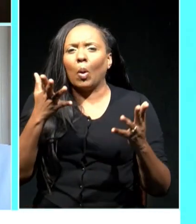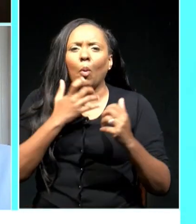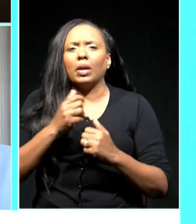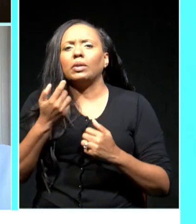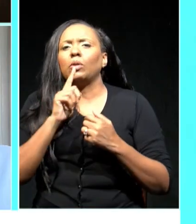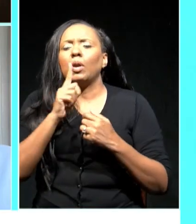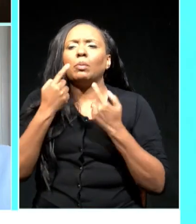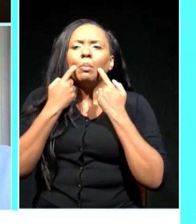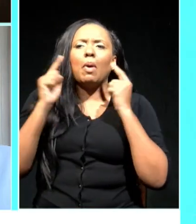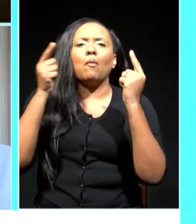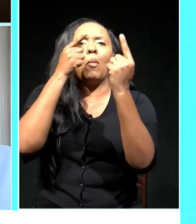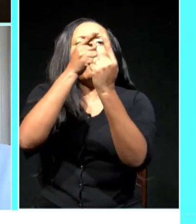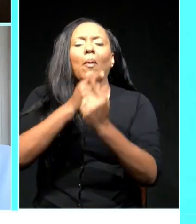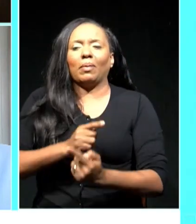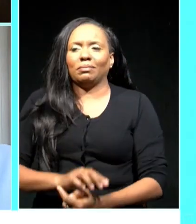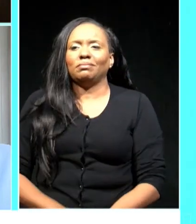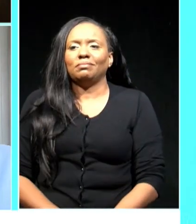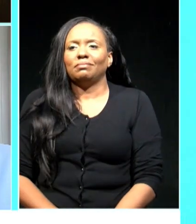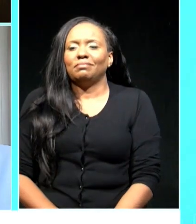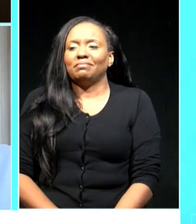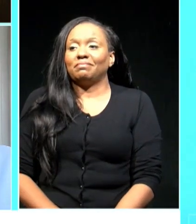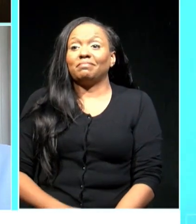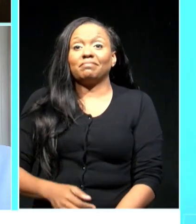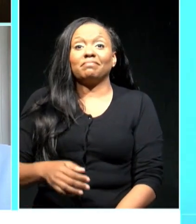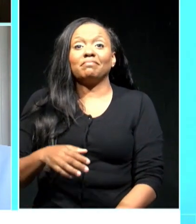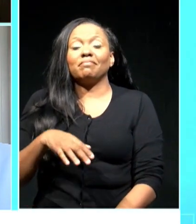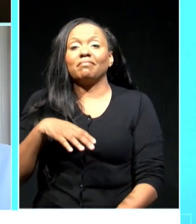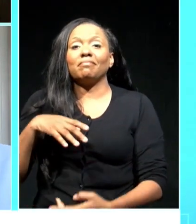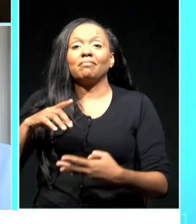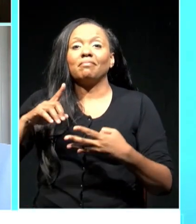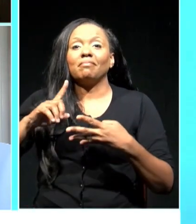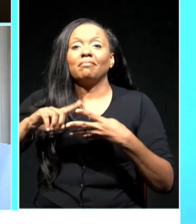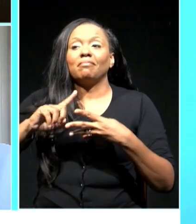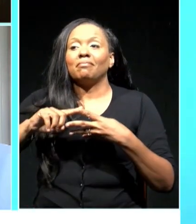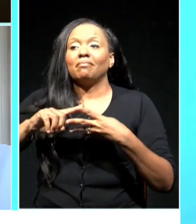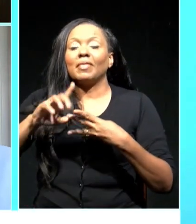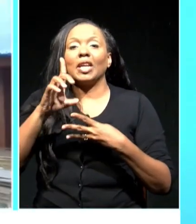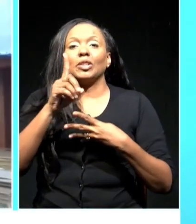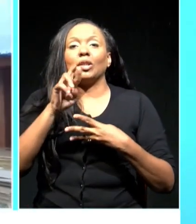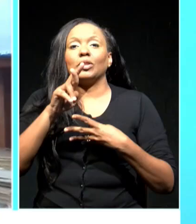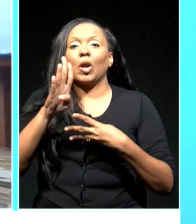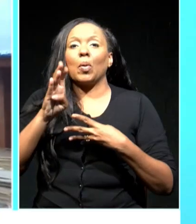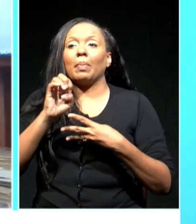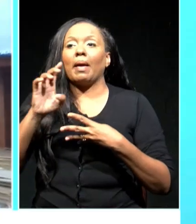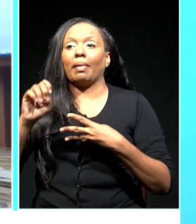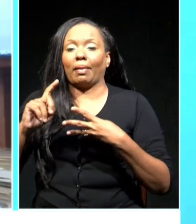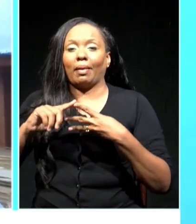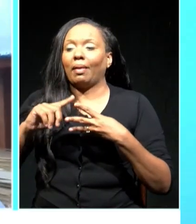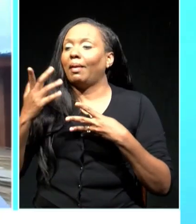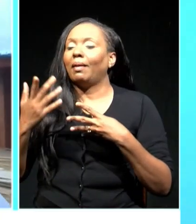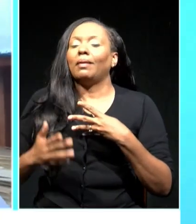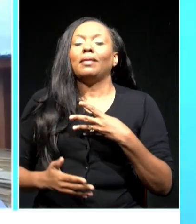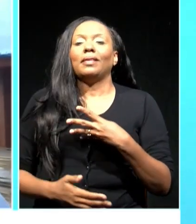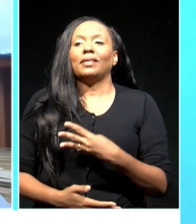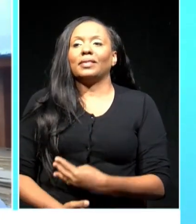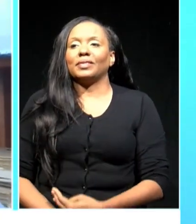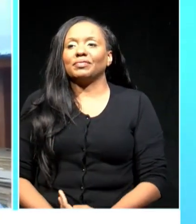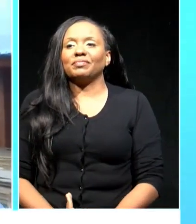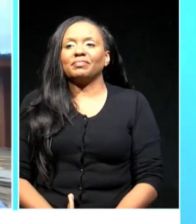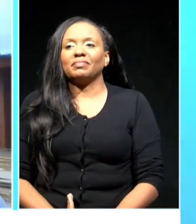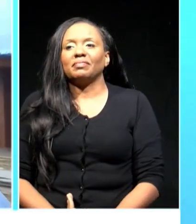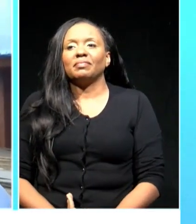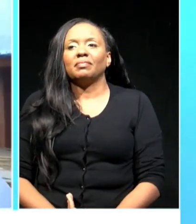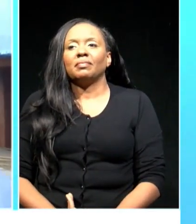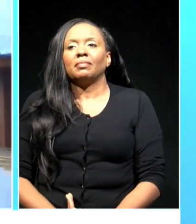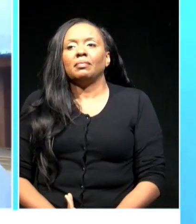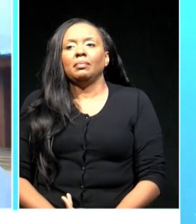start. Dr. Bell, I'll start with you. The highlight is the devastating and massive